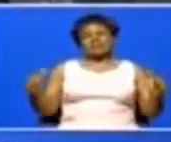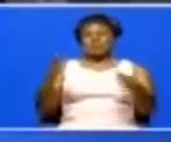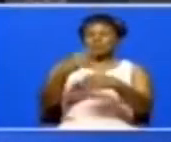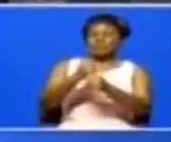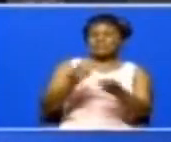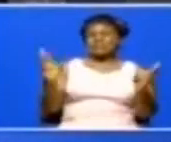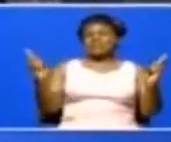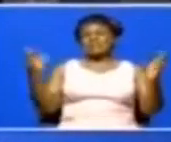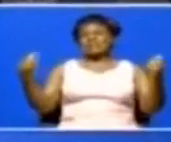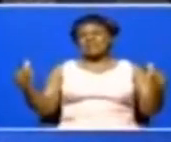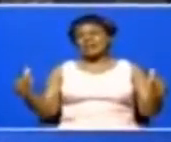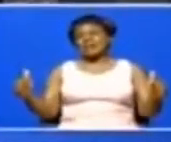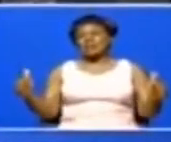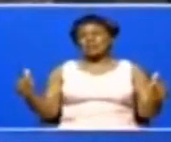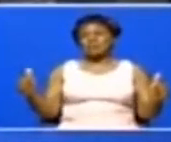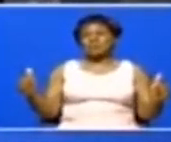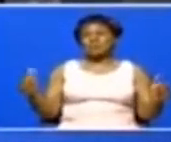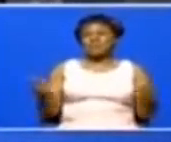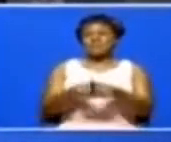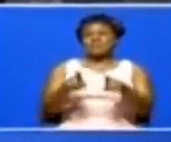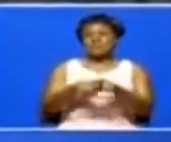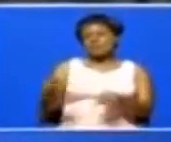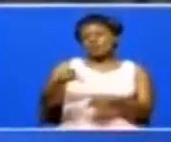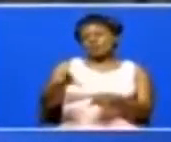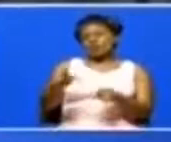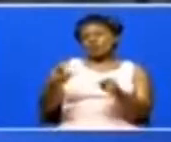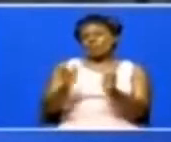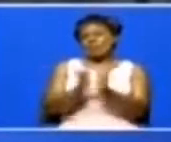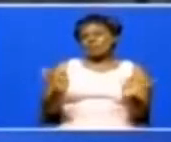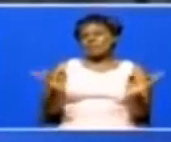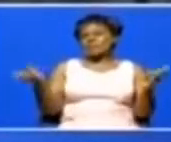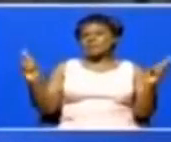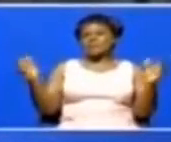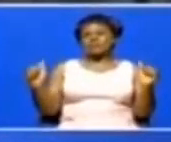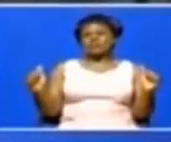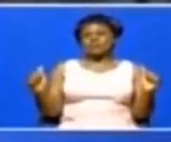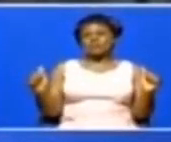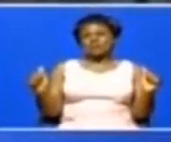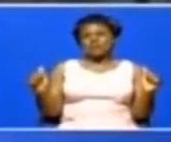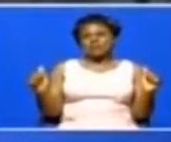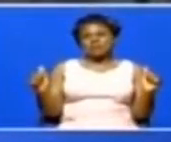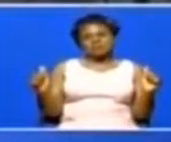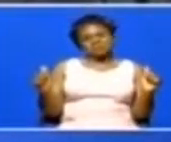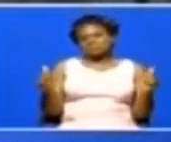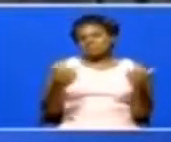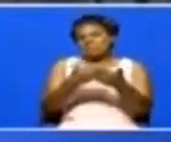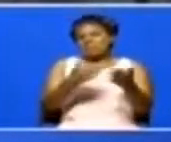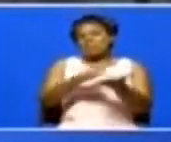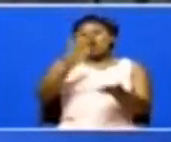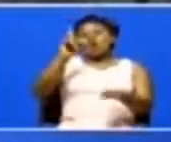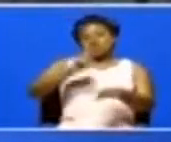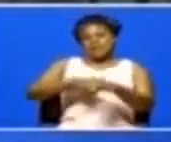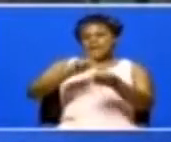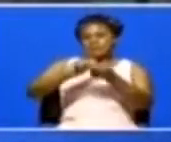organizations that normally depend on packaging, and even the local manager. It's something that it will take time to adjust.